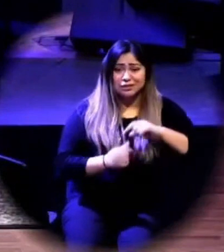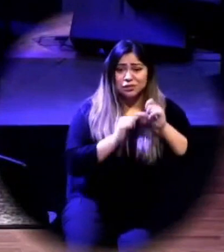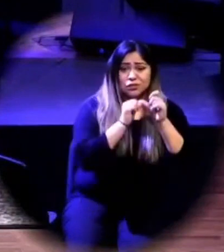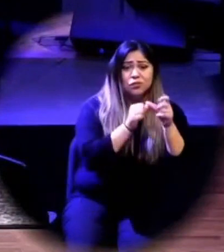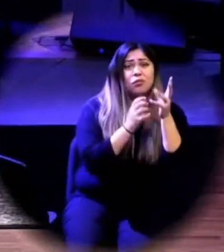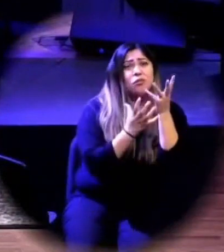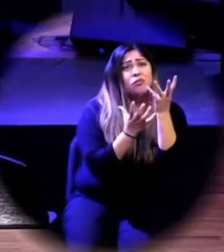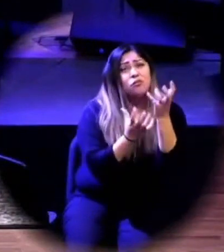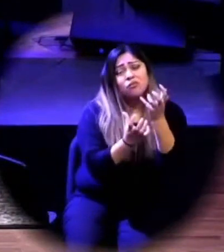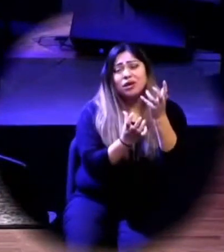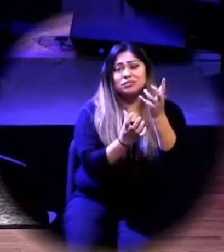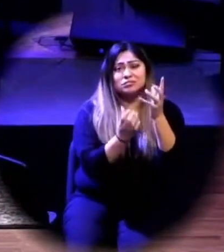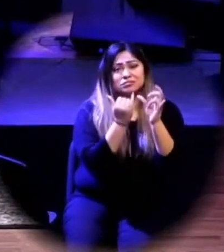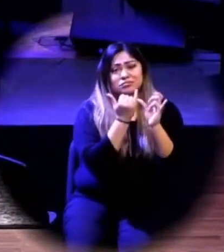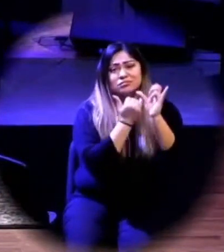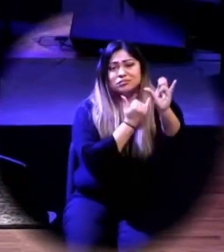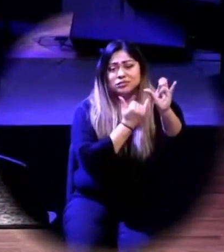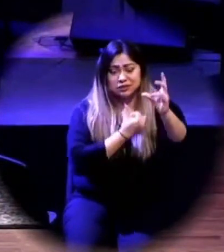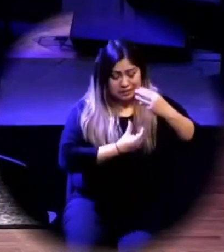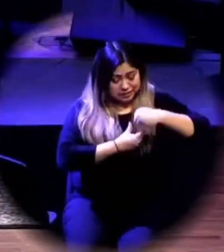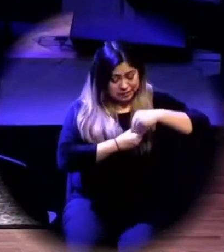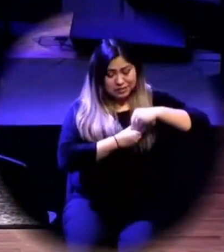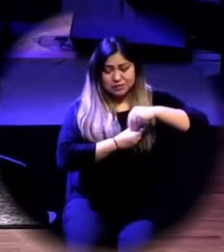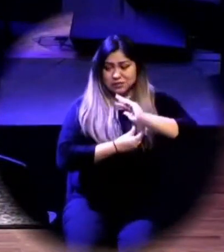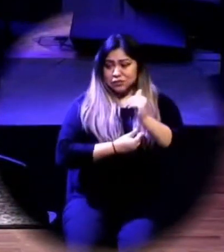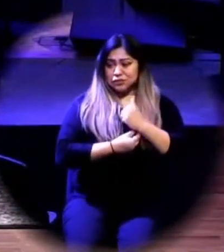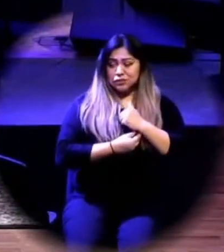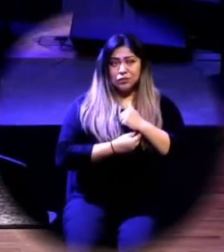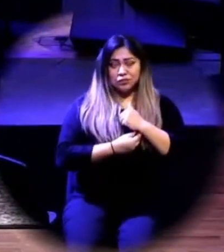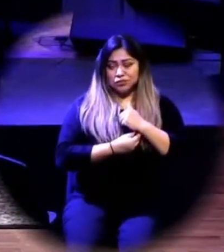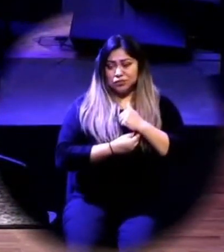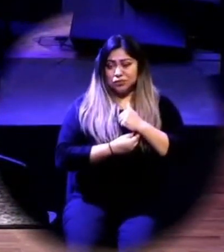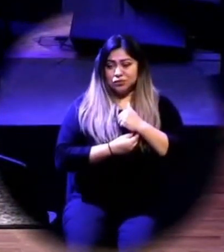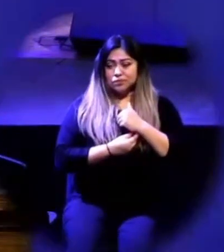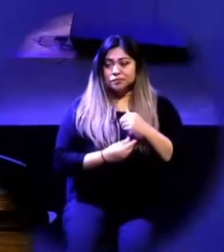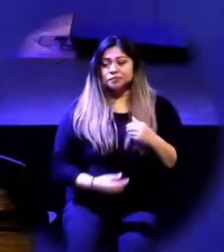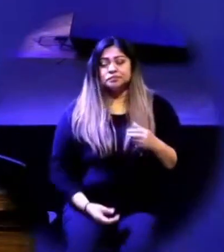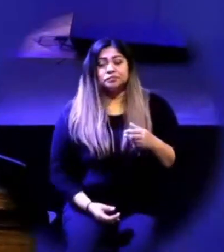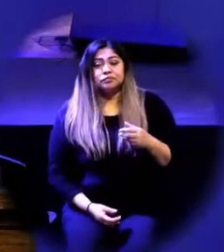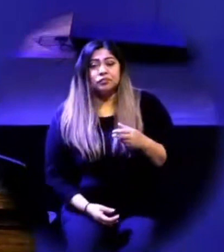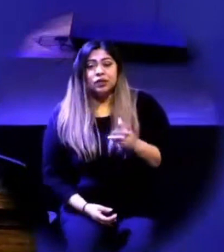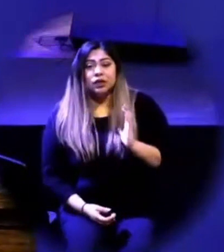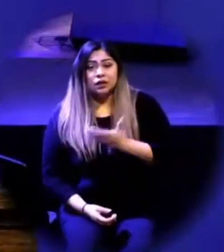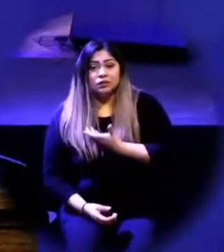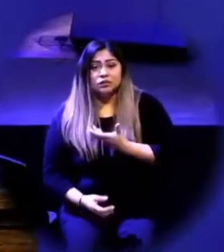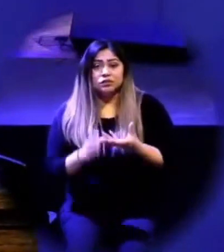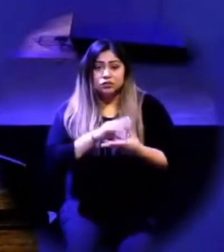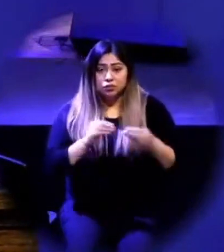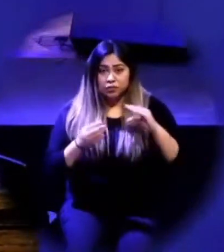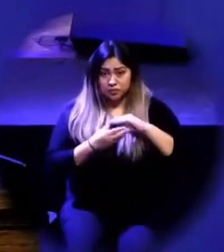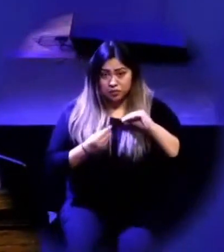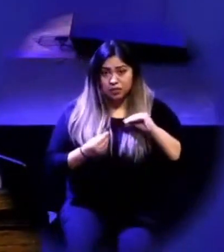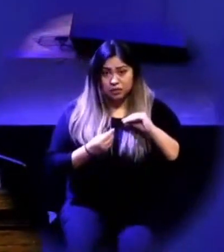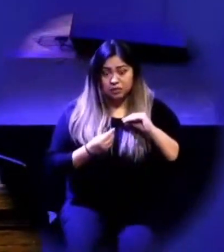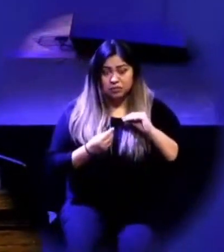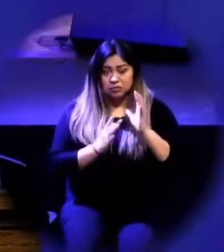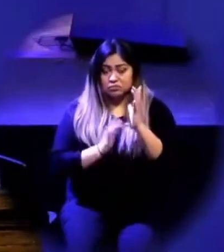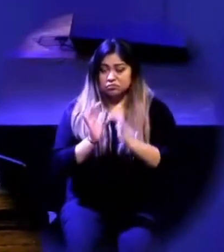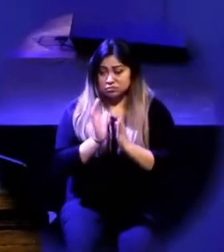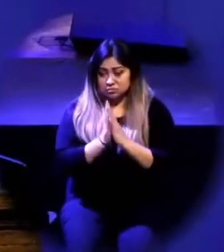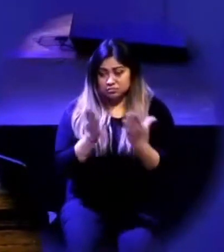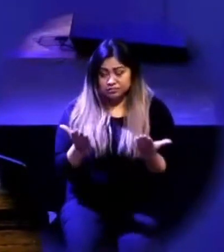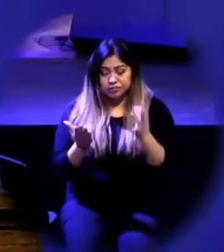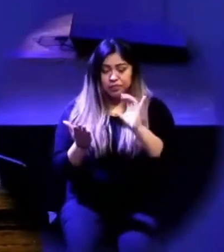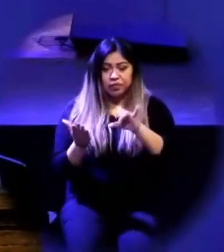at work in our souls. In our story today, we're given a picture of a grieving community. Verse 12 tells us that Jesus approaches